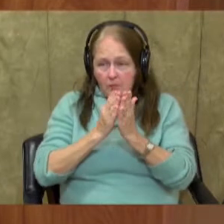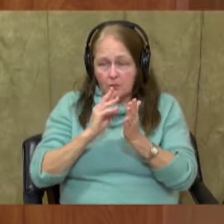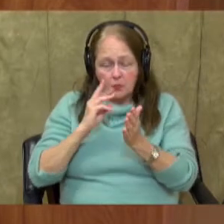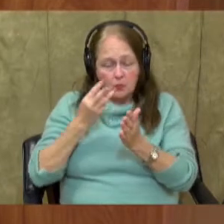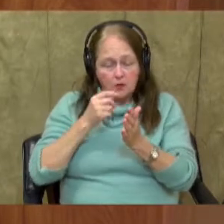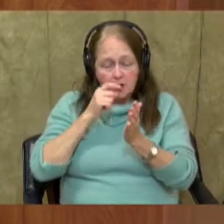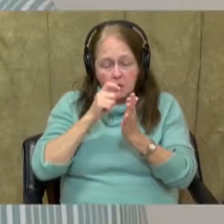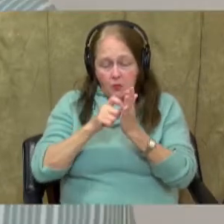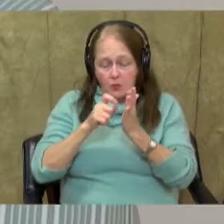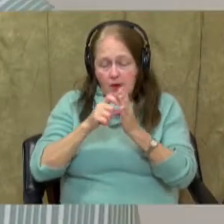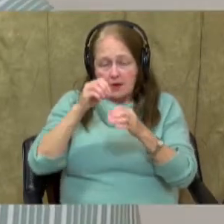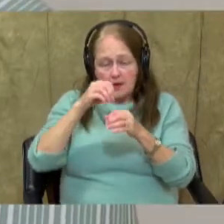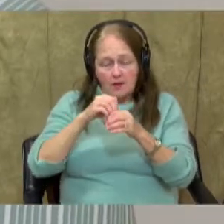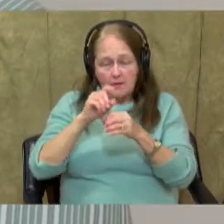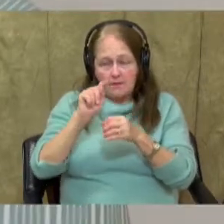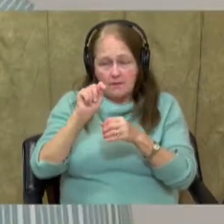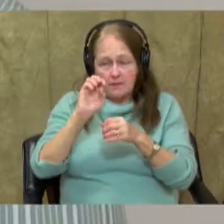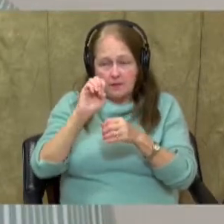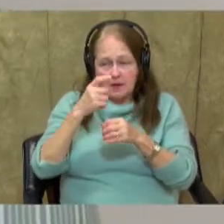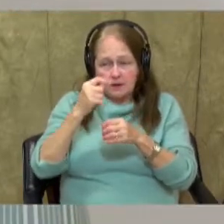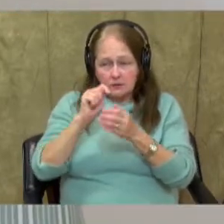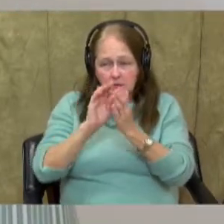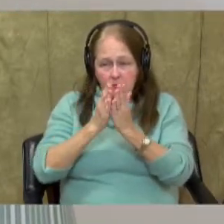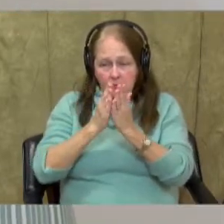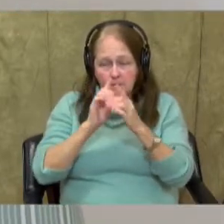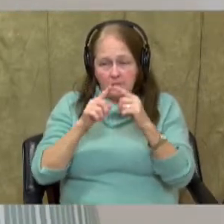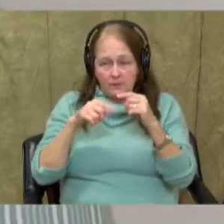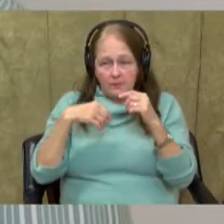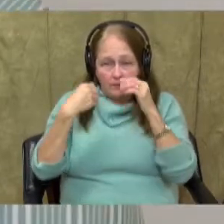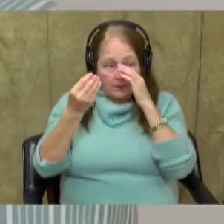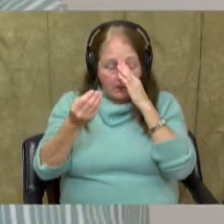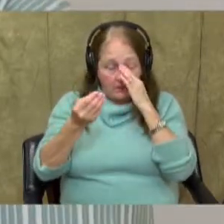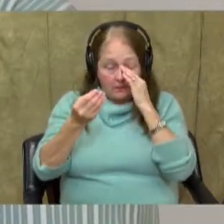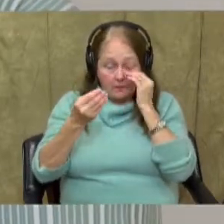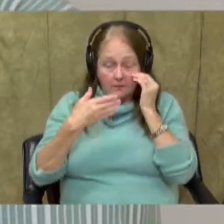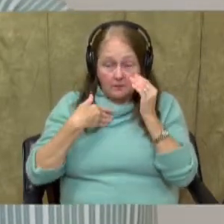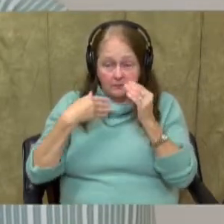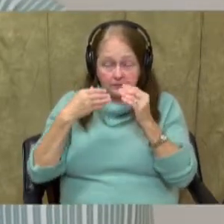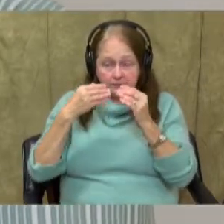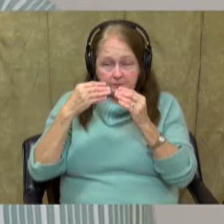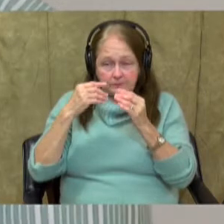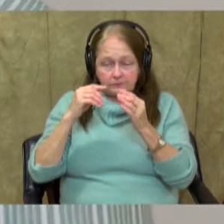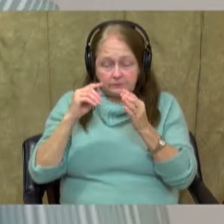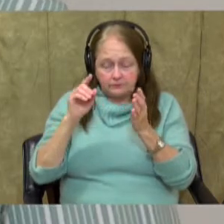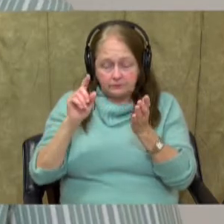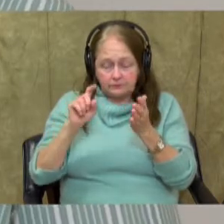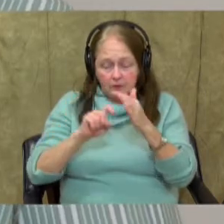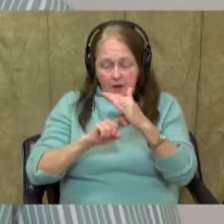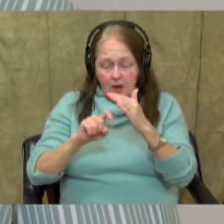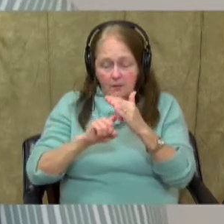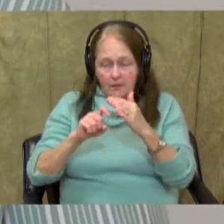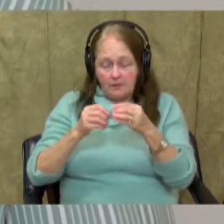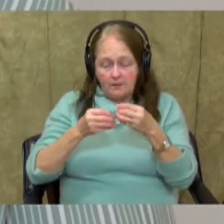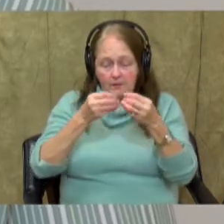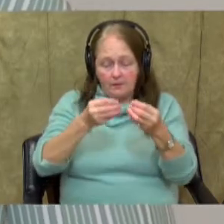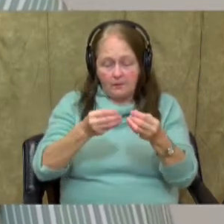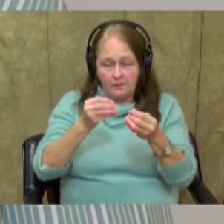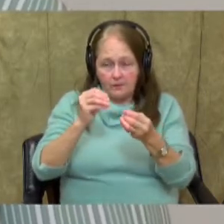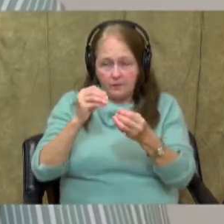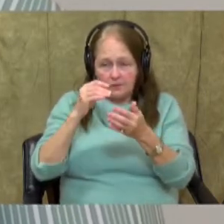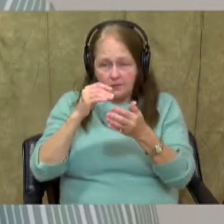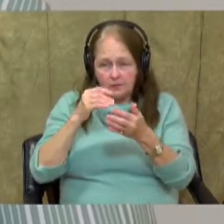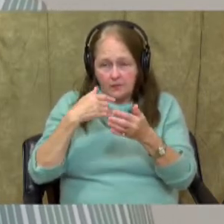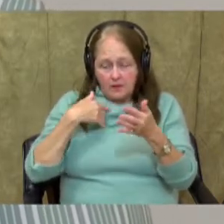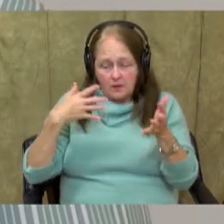write in our textbooks. Sometimes I do give my students their own copies of stories, and I highly encourage them